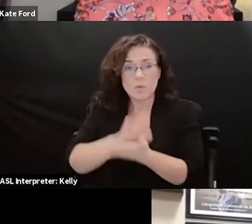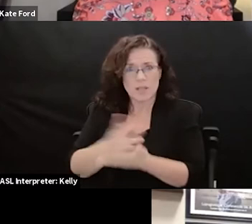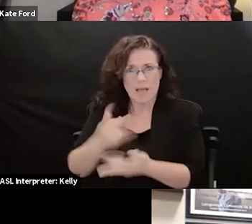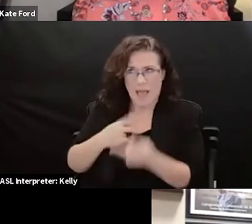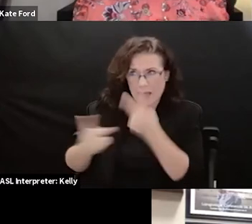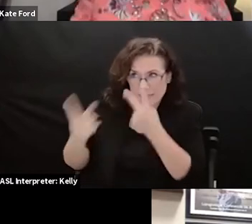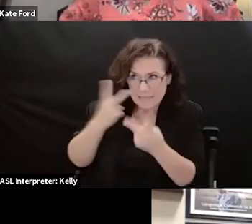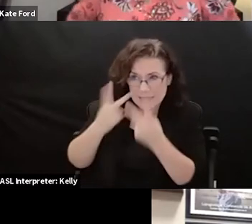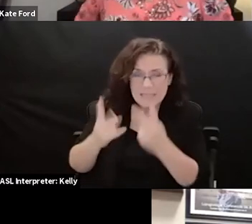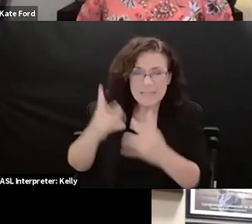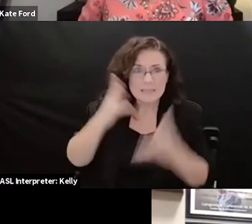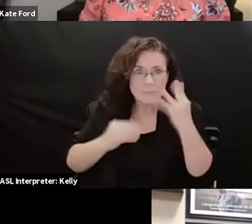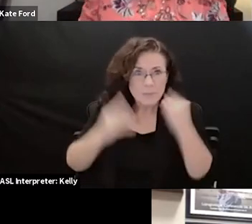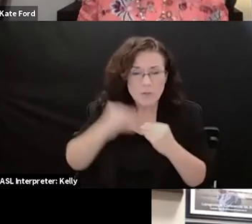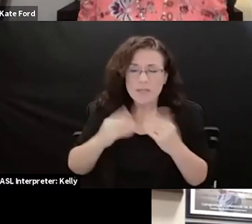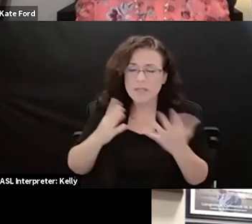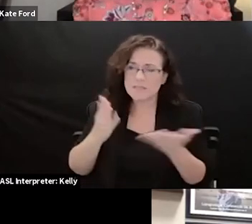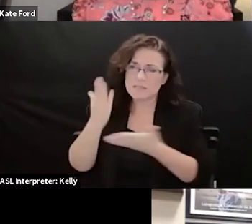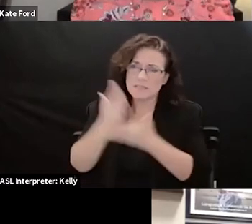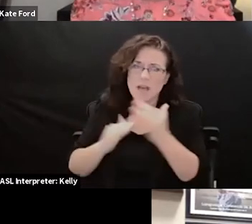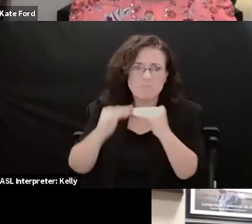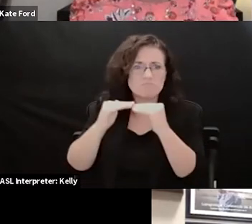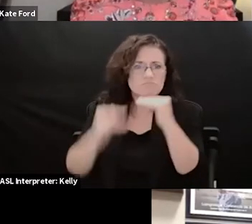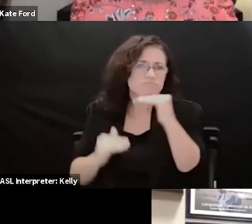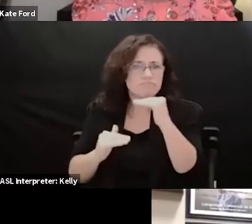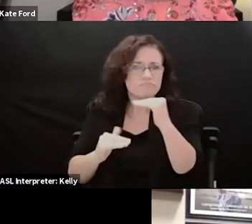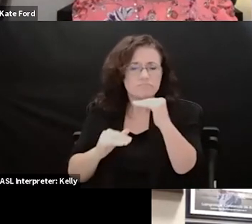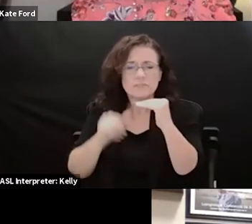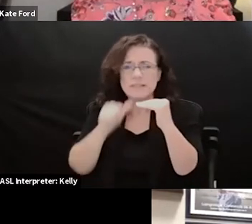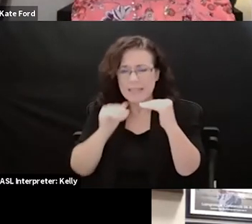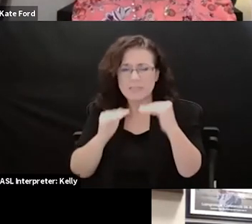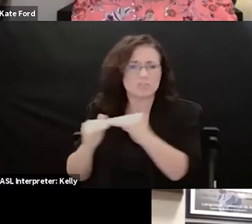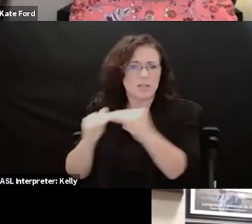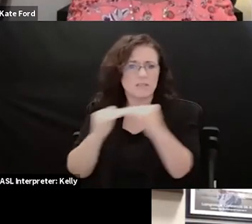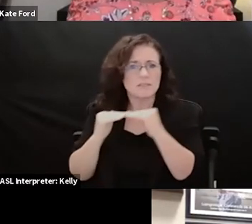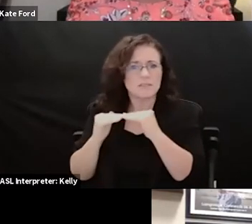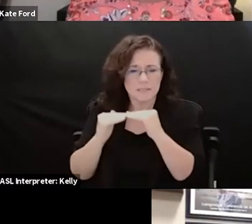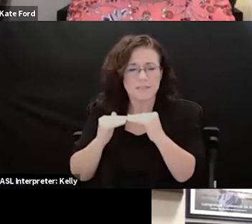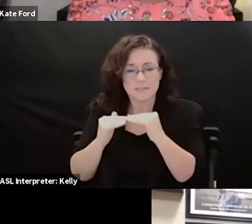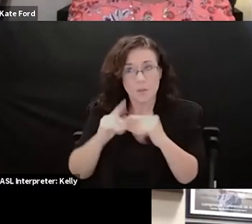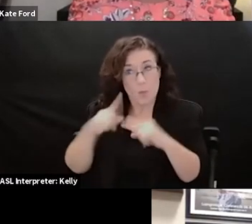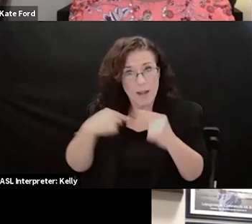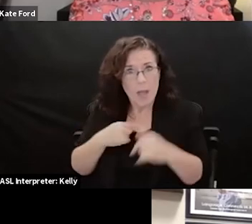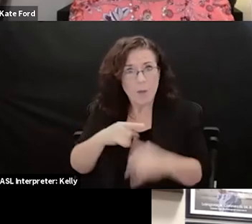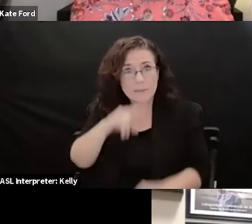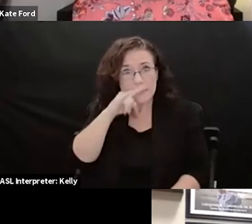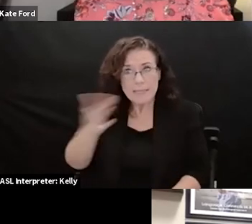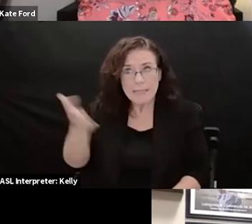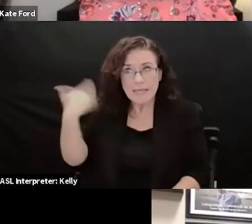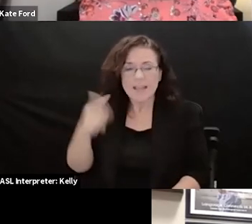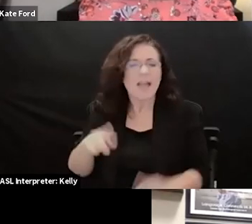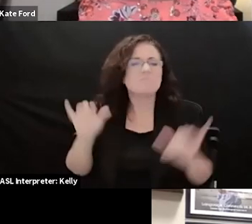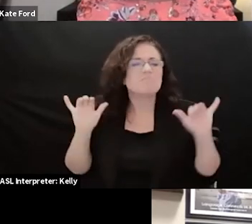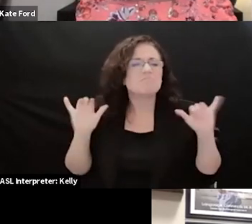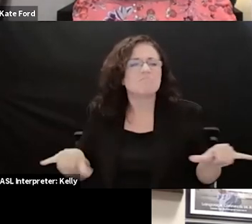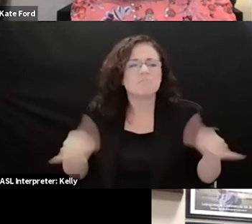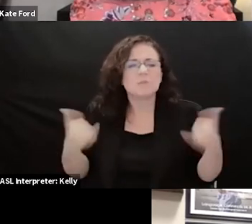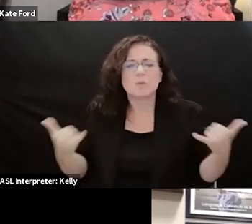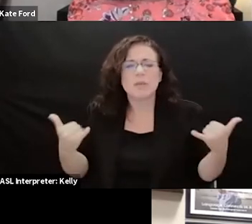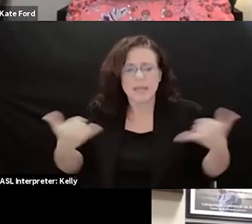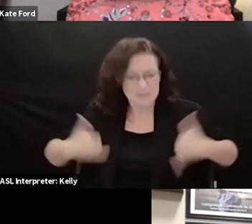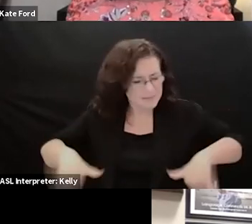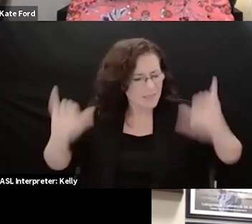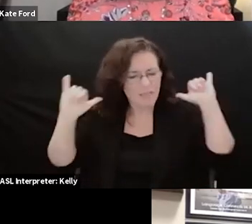were so present when i was a kid a long time ago and they persist it's so persistent so to